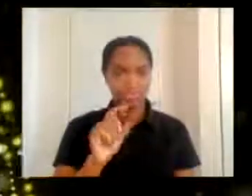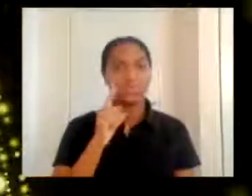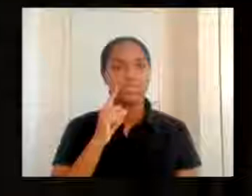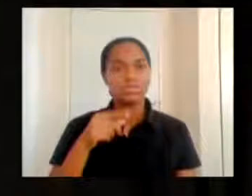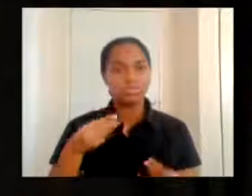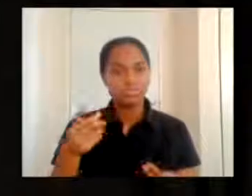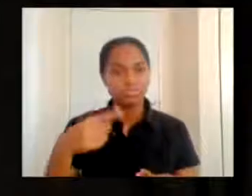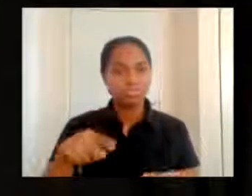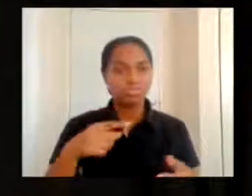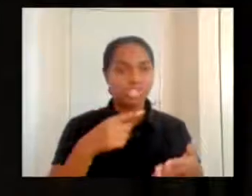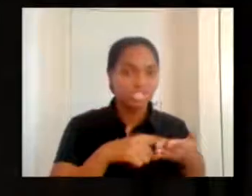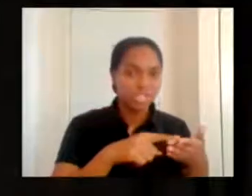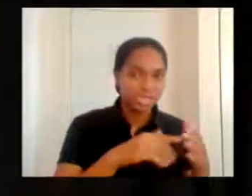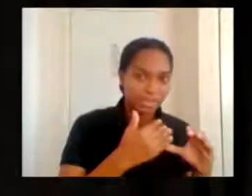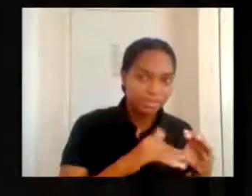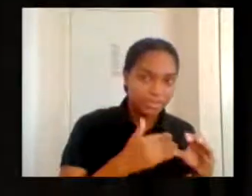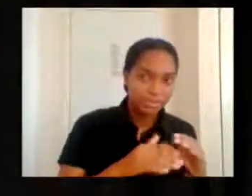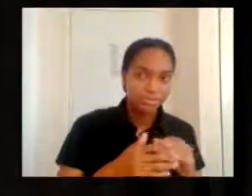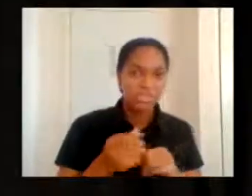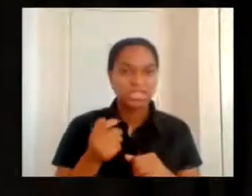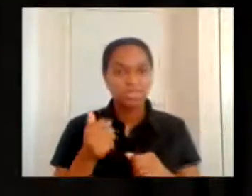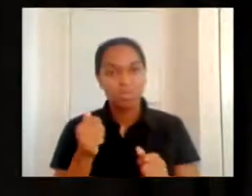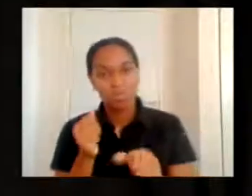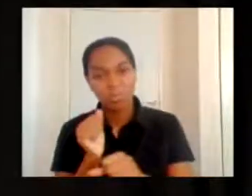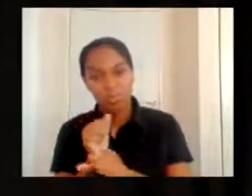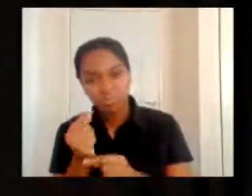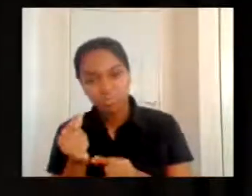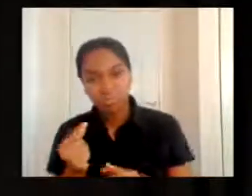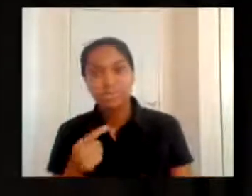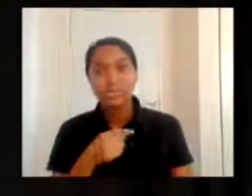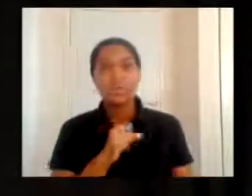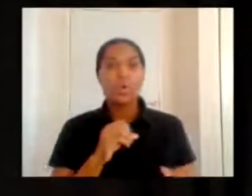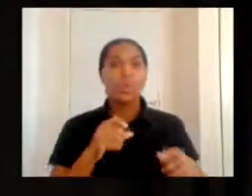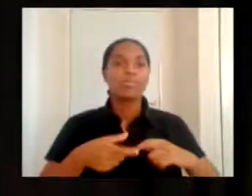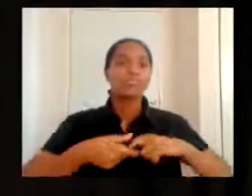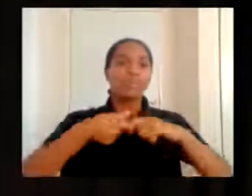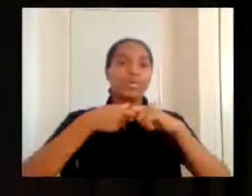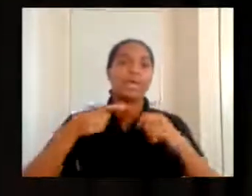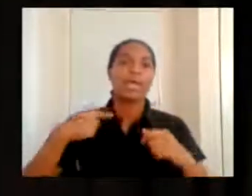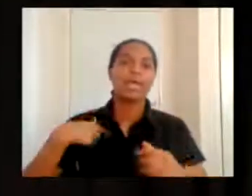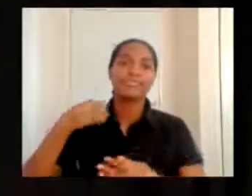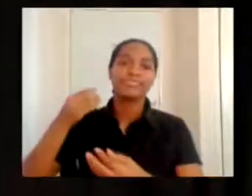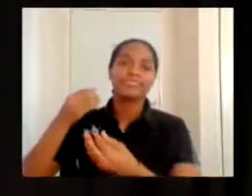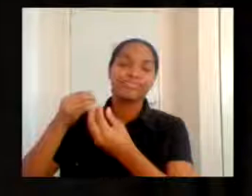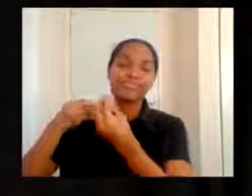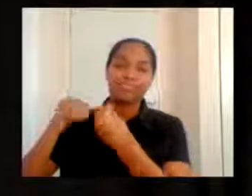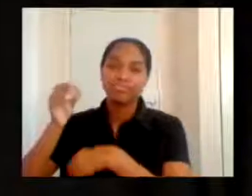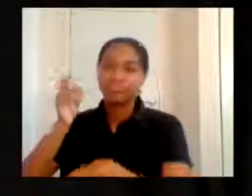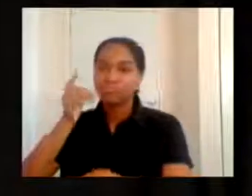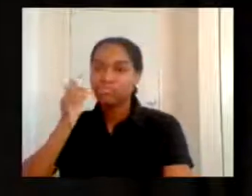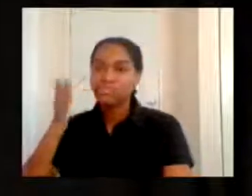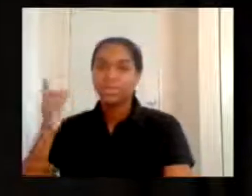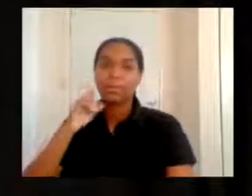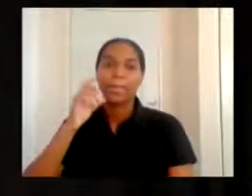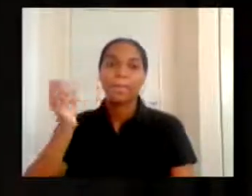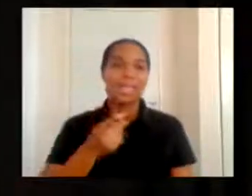check email, follow up with work, and so forth. So break, there's refreshments in the back, and we'll see you back here at 11:30.